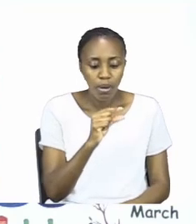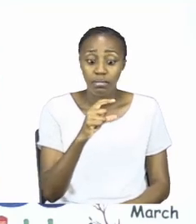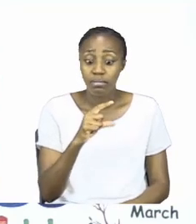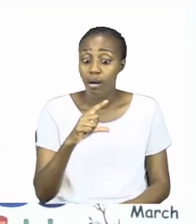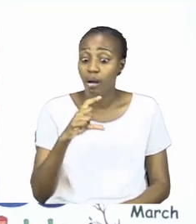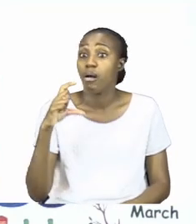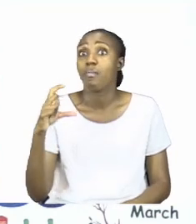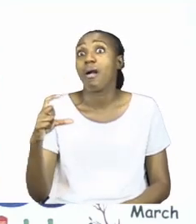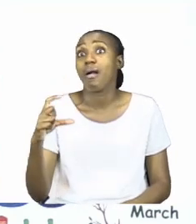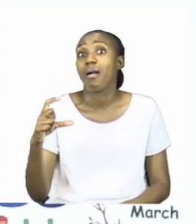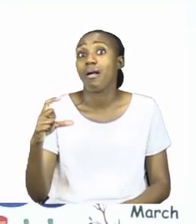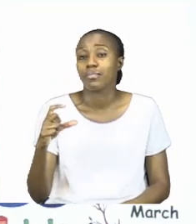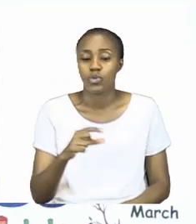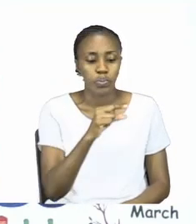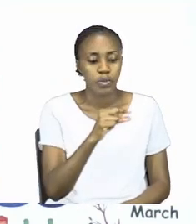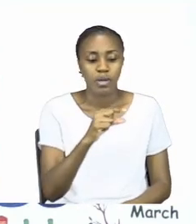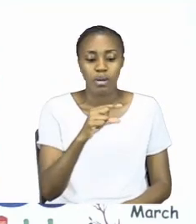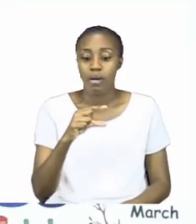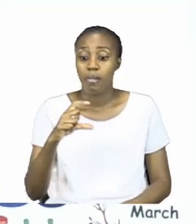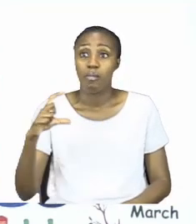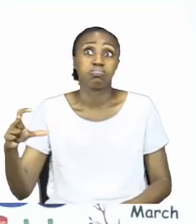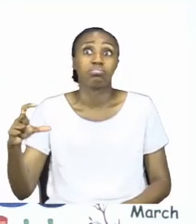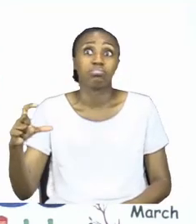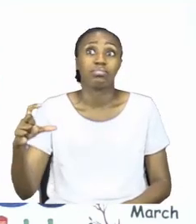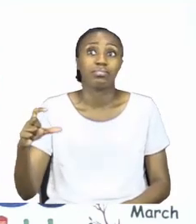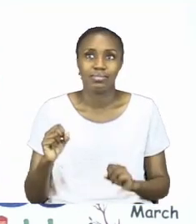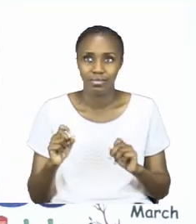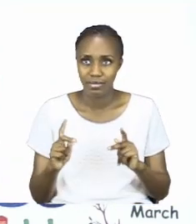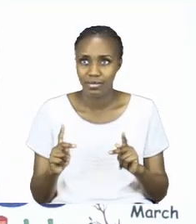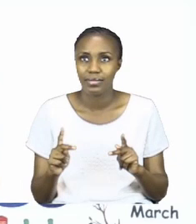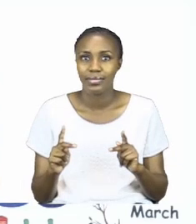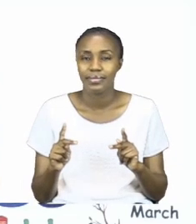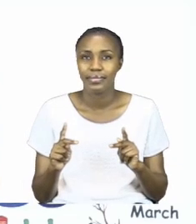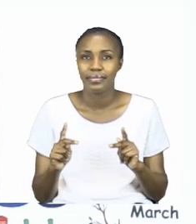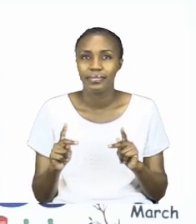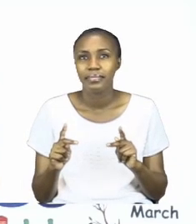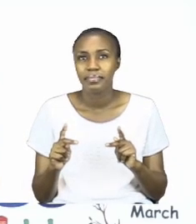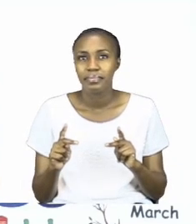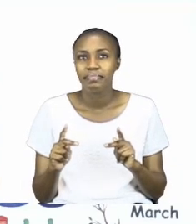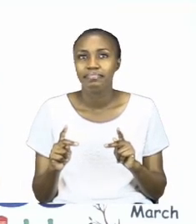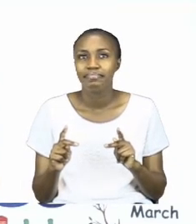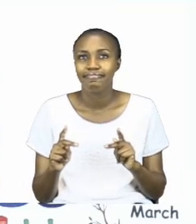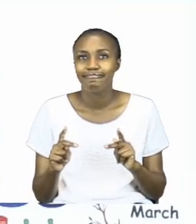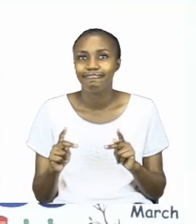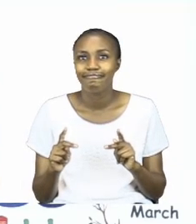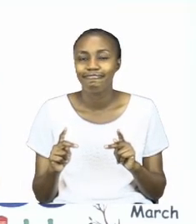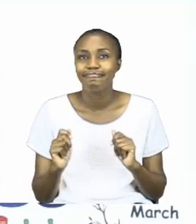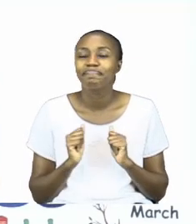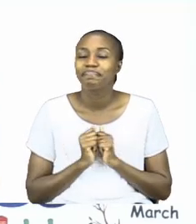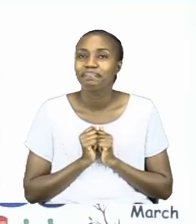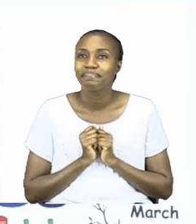the biggest number. Now for us to start, we need to put our Mr. Tens